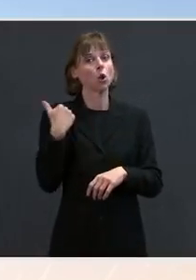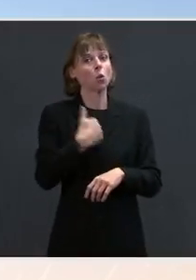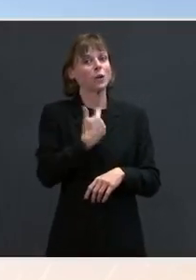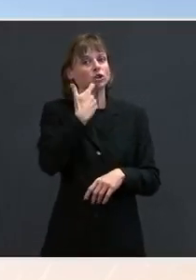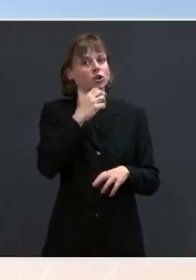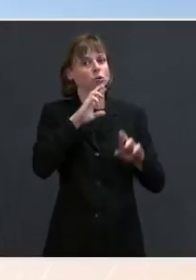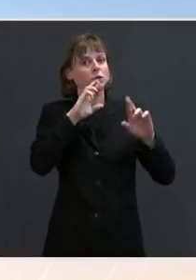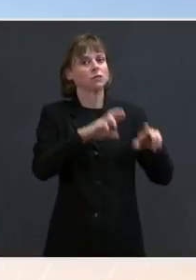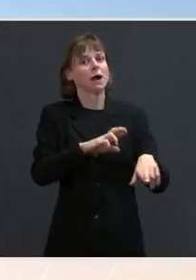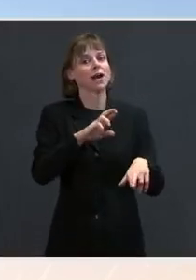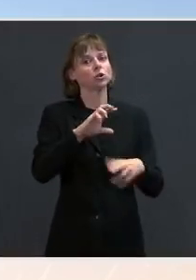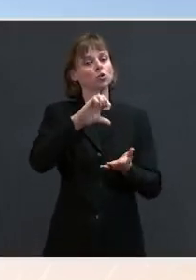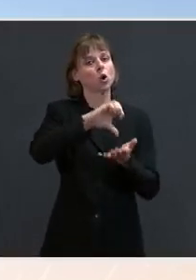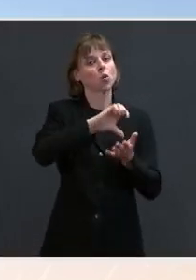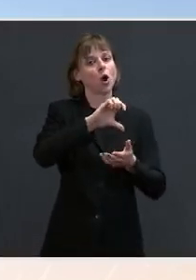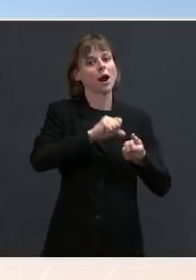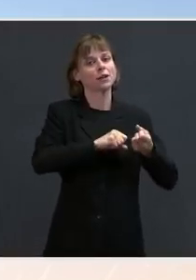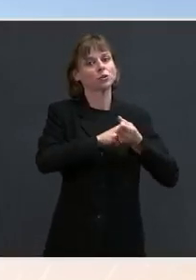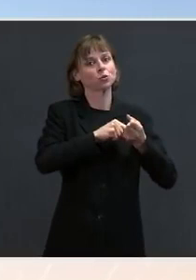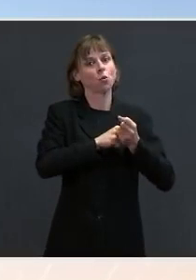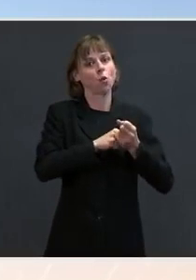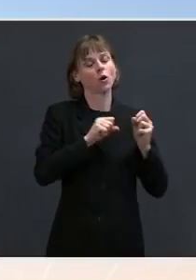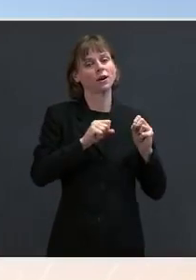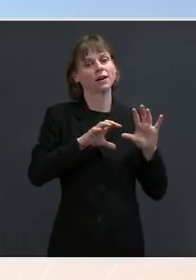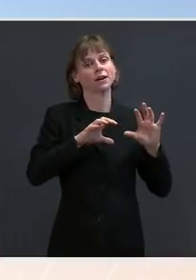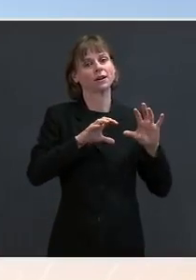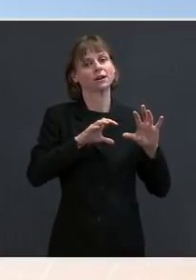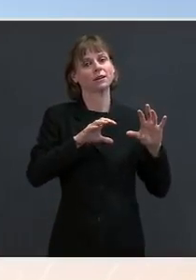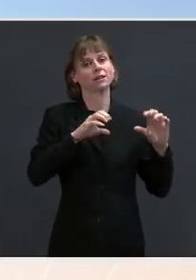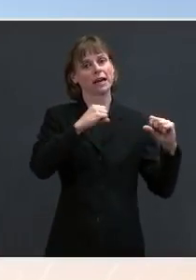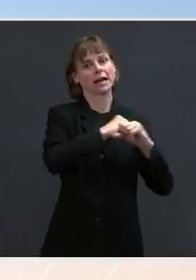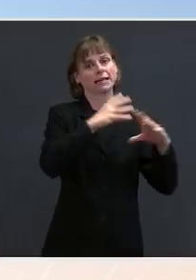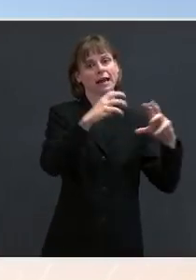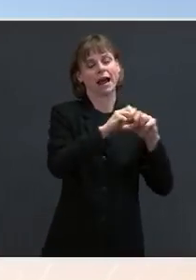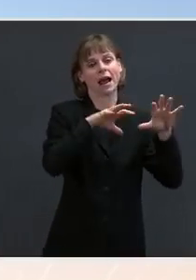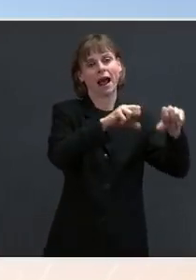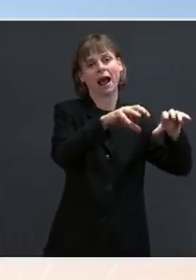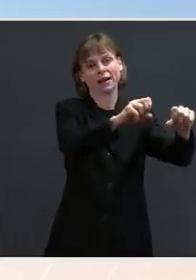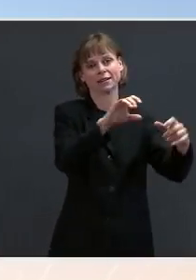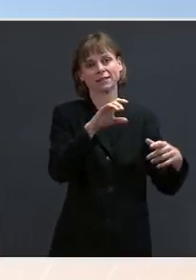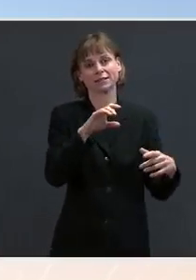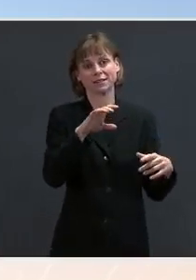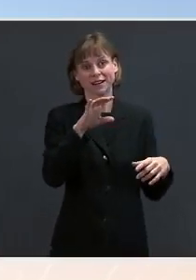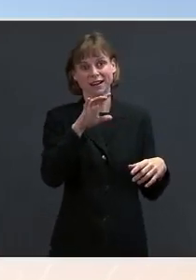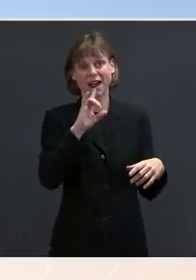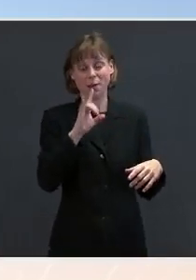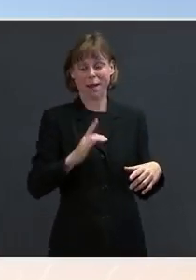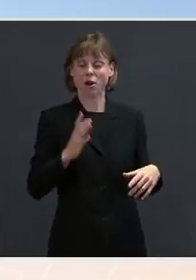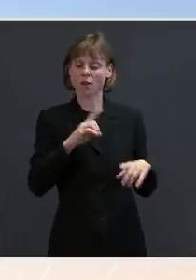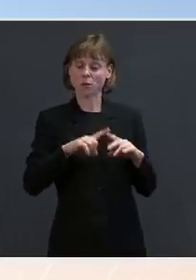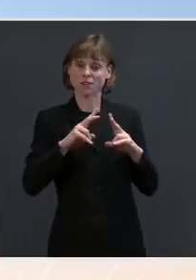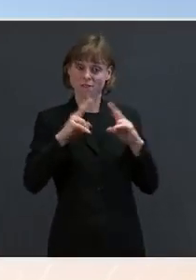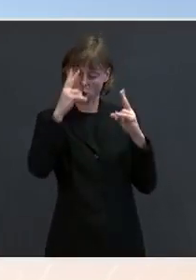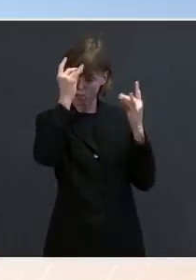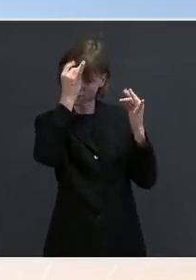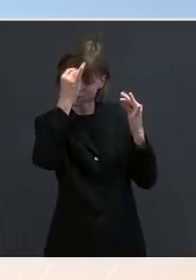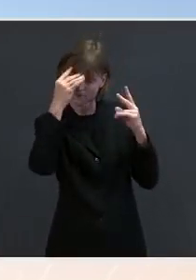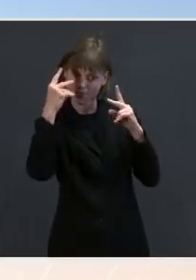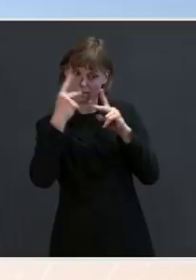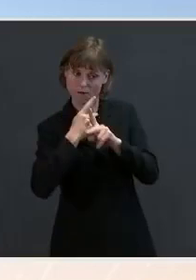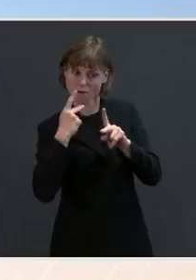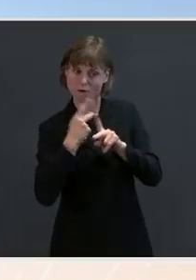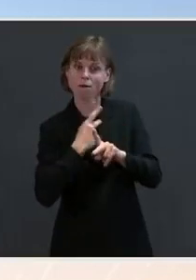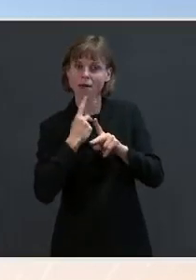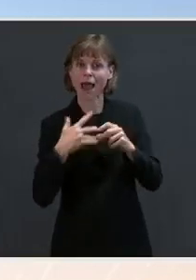Iranian-backed attacks on coalition and U.S. forces in a manner that was calculated, proportionate, and fully covered by legal authorities. That will be our model